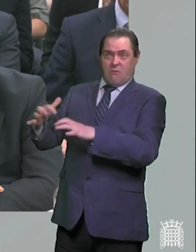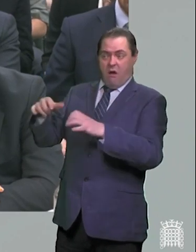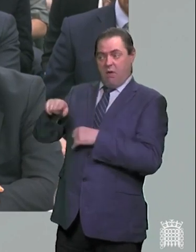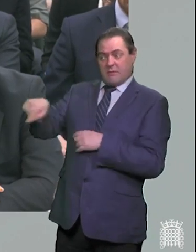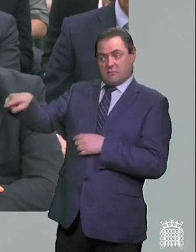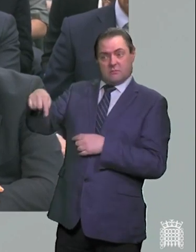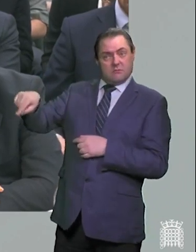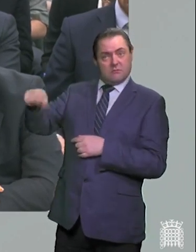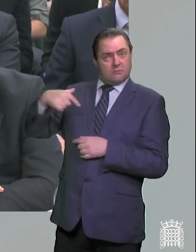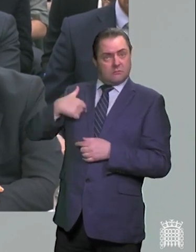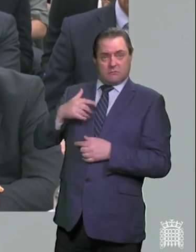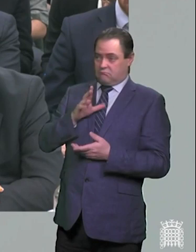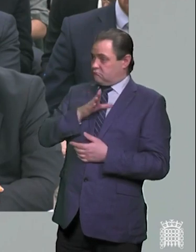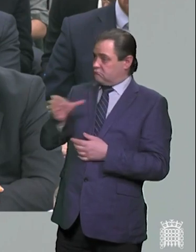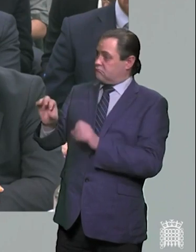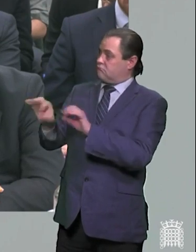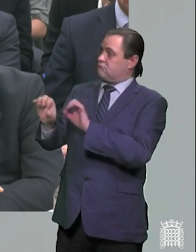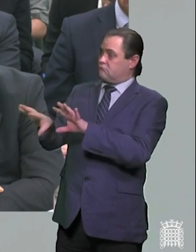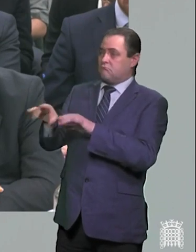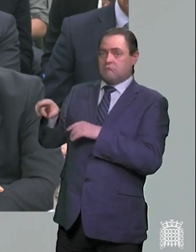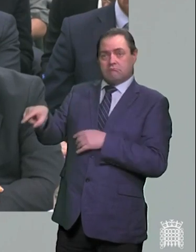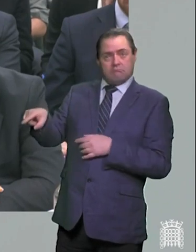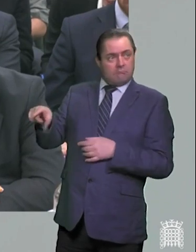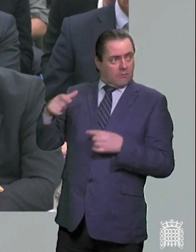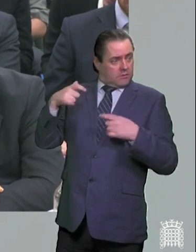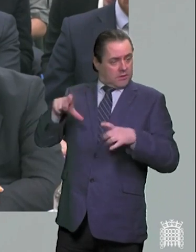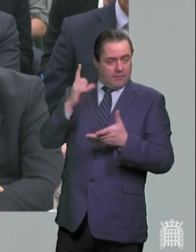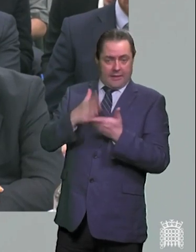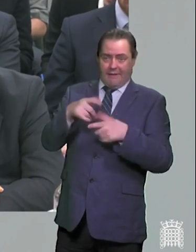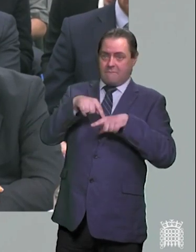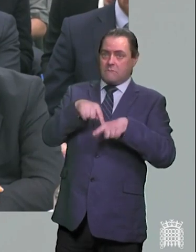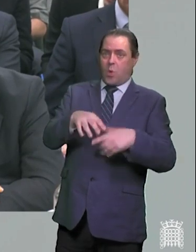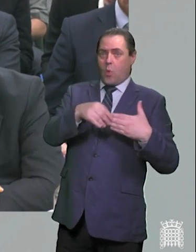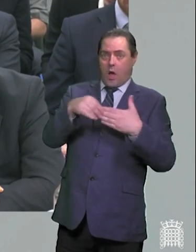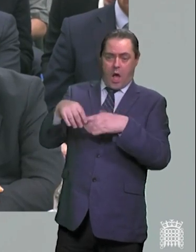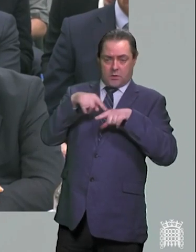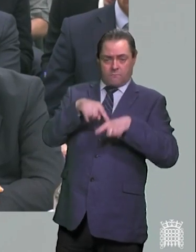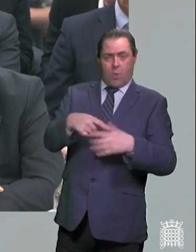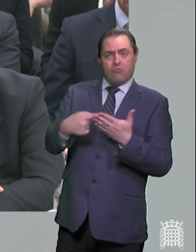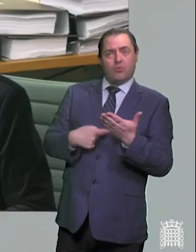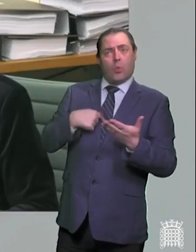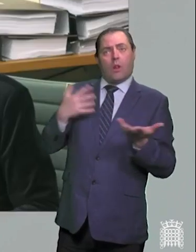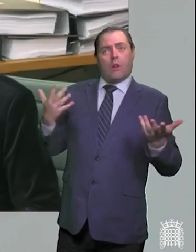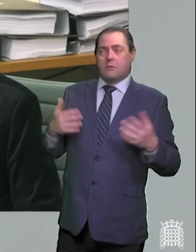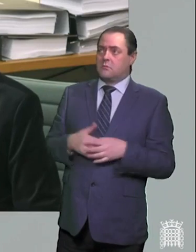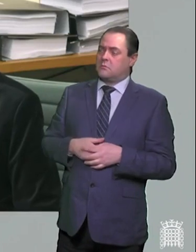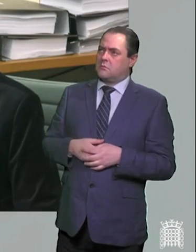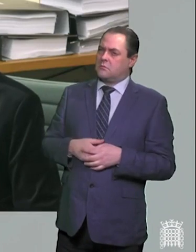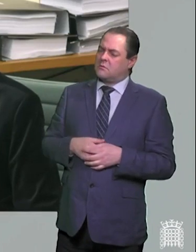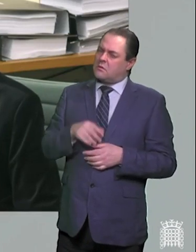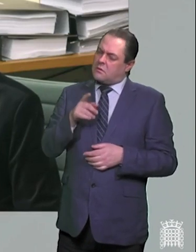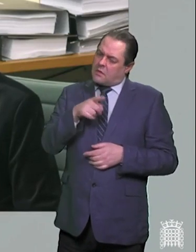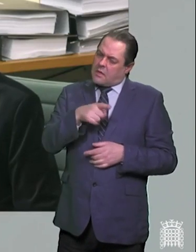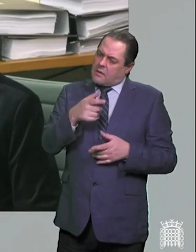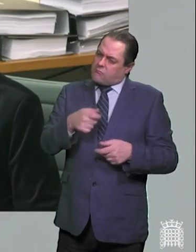I came to report on that event, I still believe it was within the guidance and within the rules. Did Lee Kane discuss or